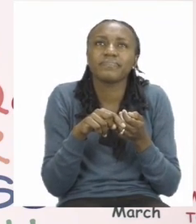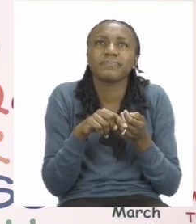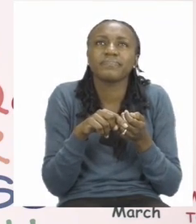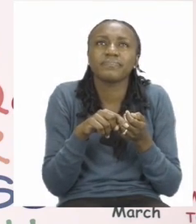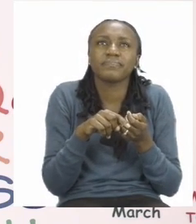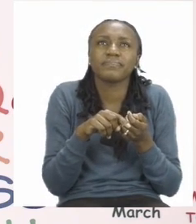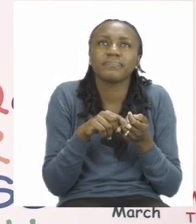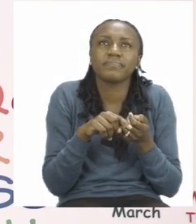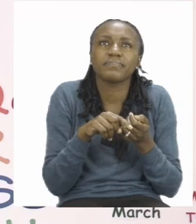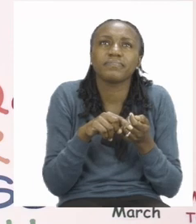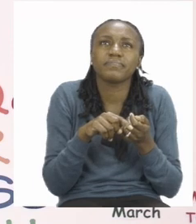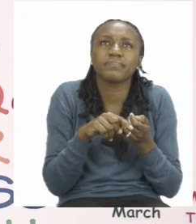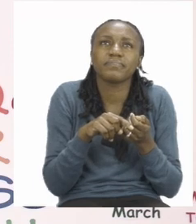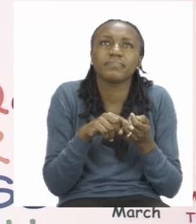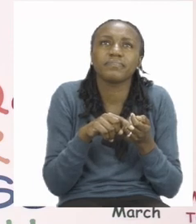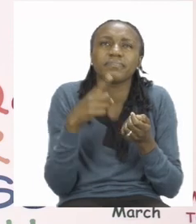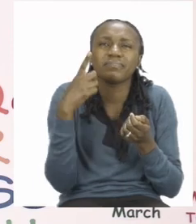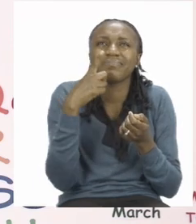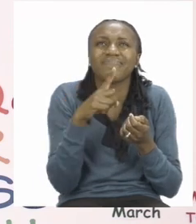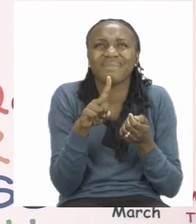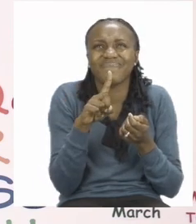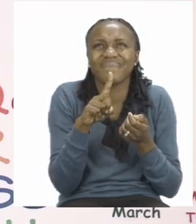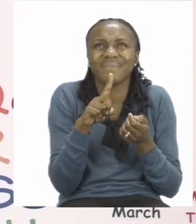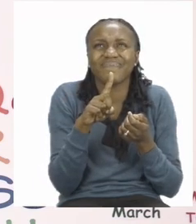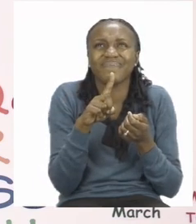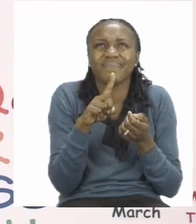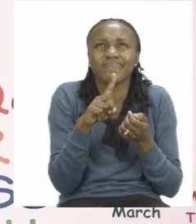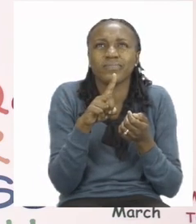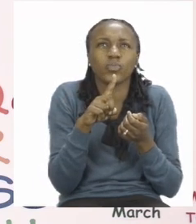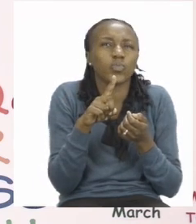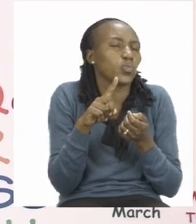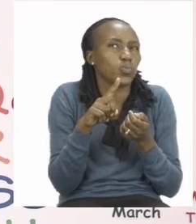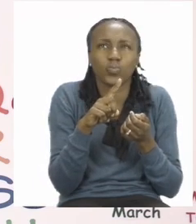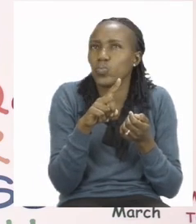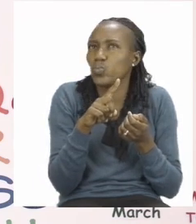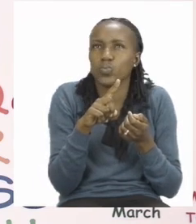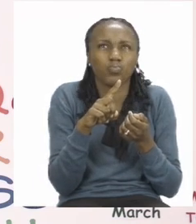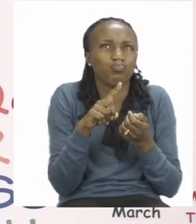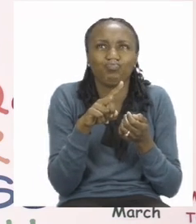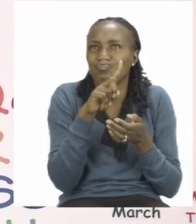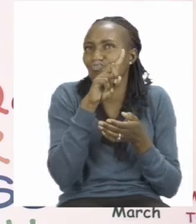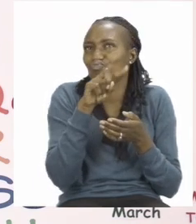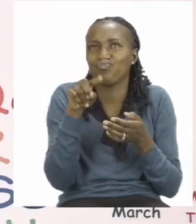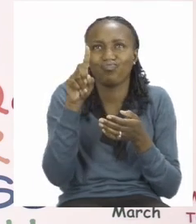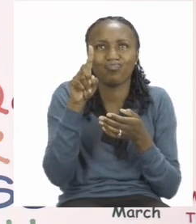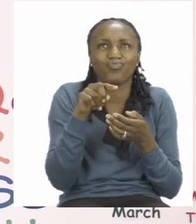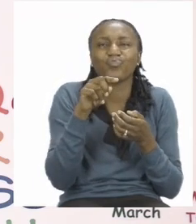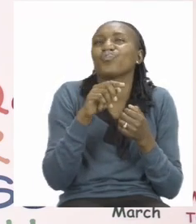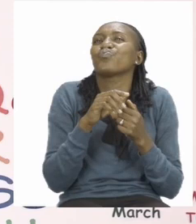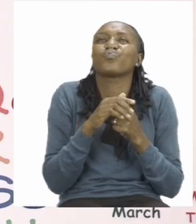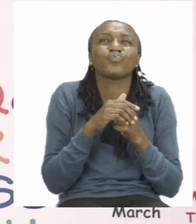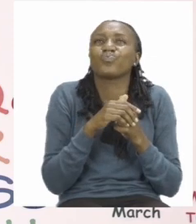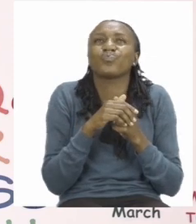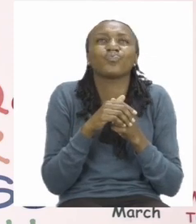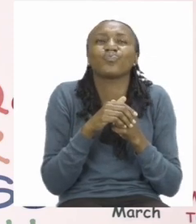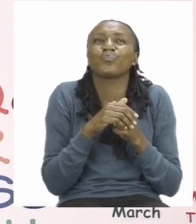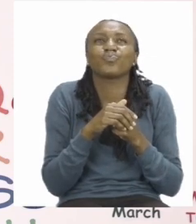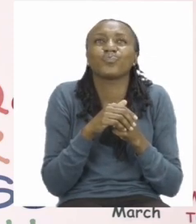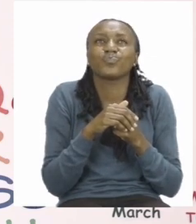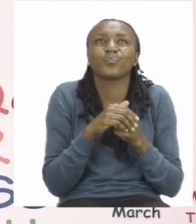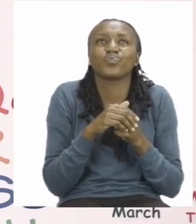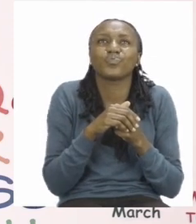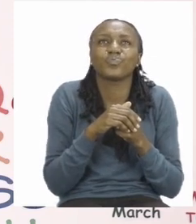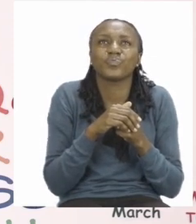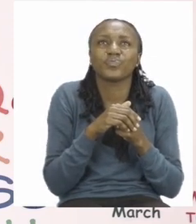was full but of the rain. No, that doesn't sound correct